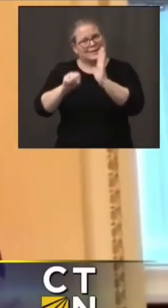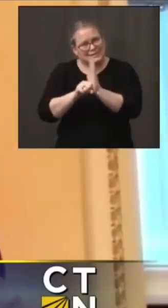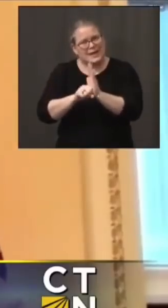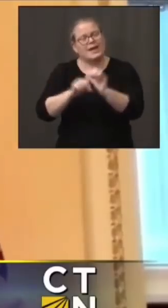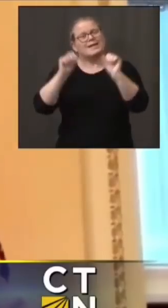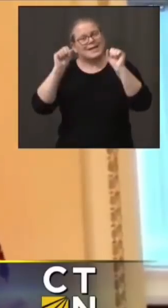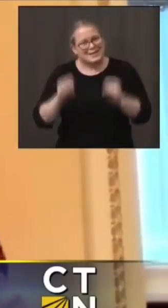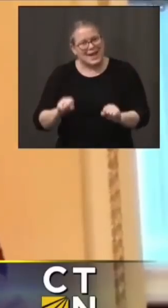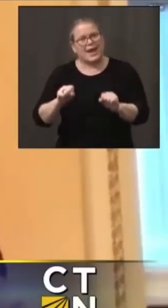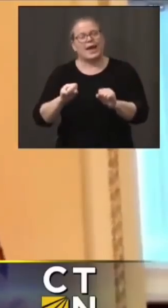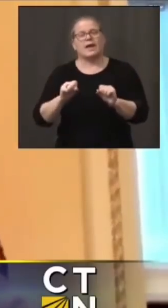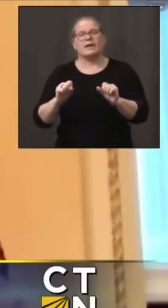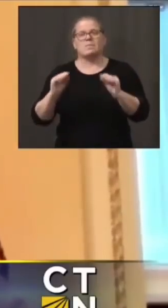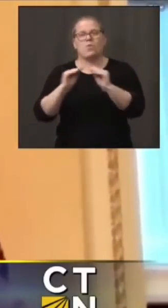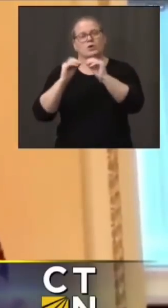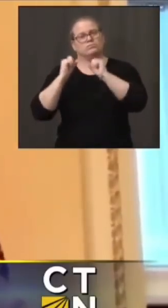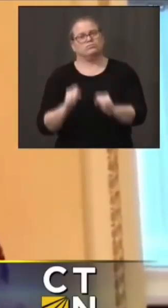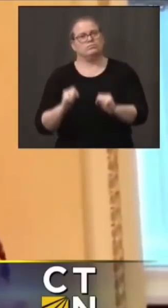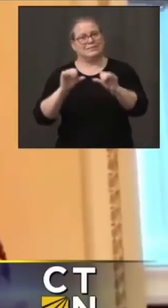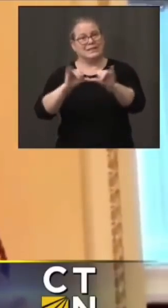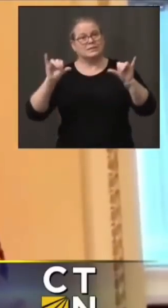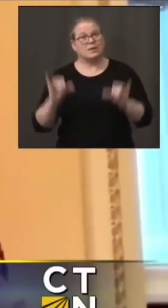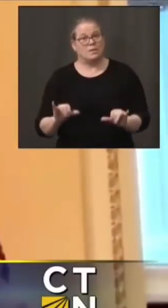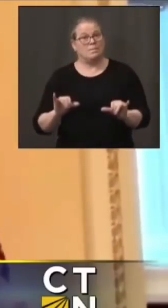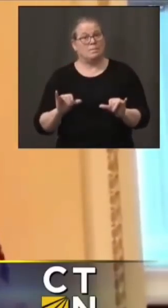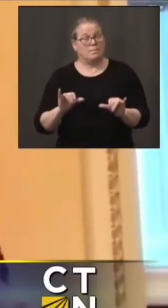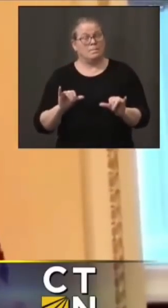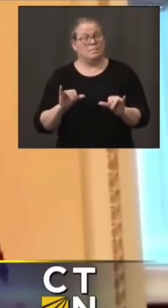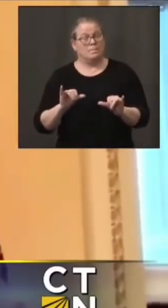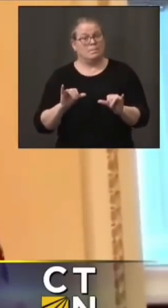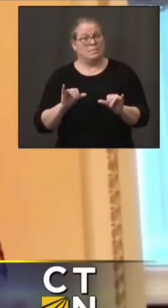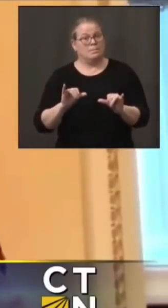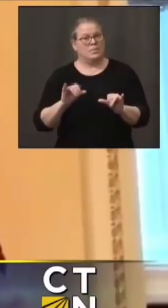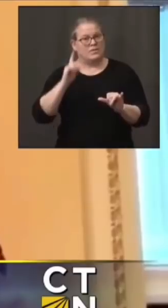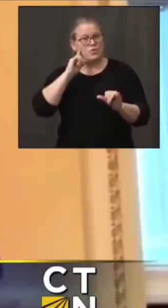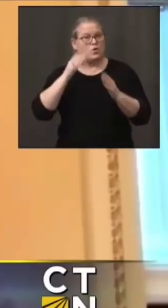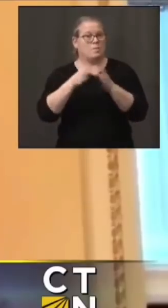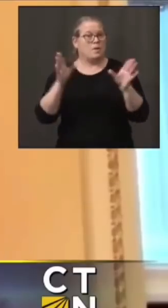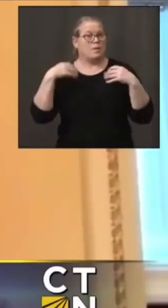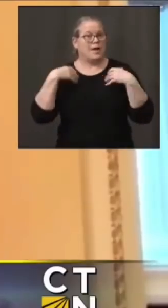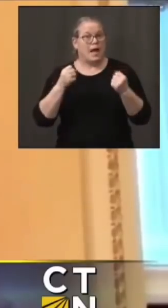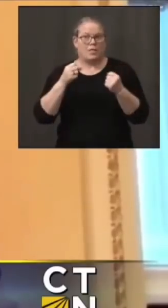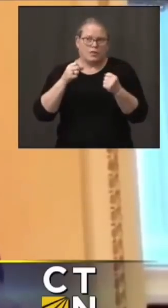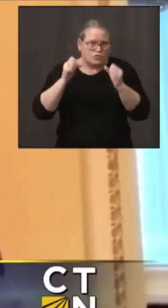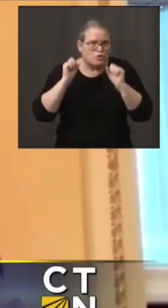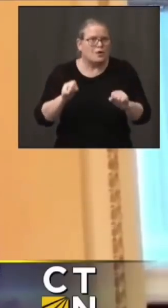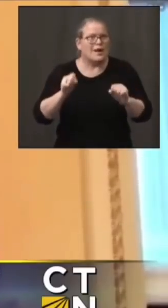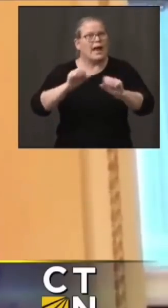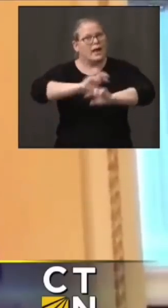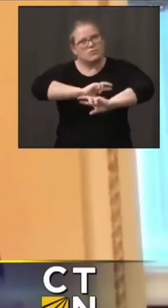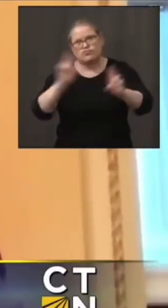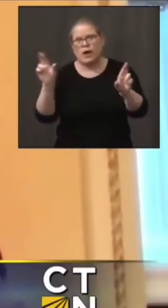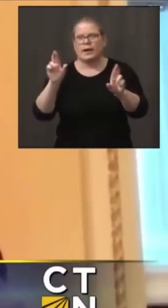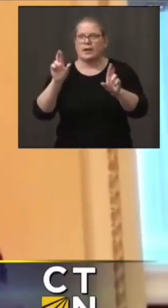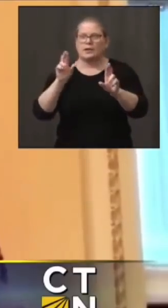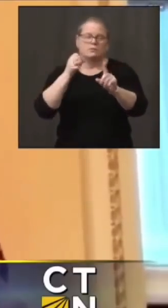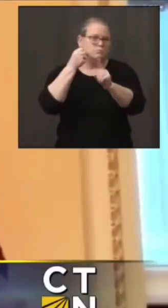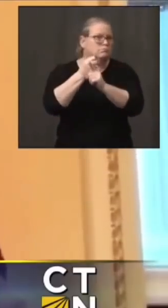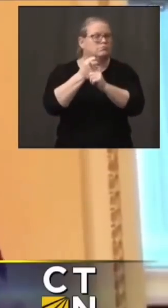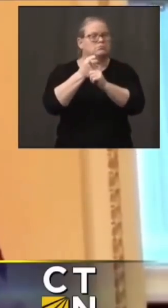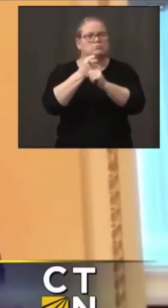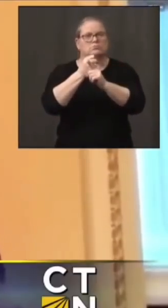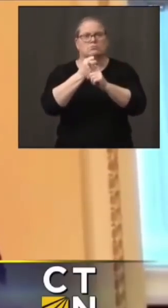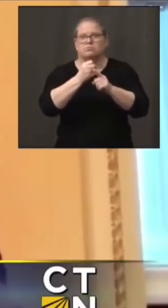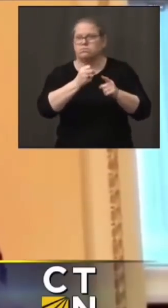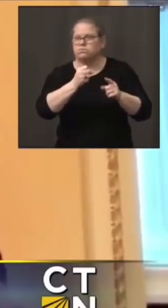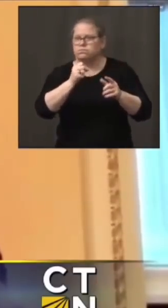fact you can take on a pandemic or some such public health